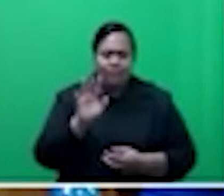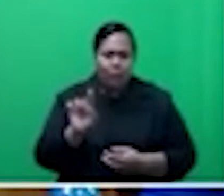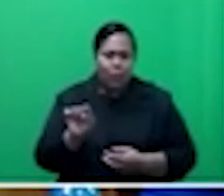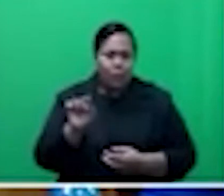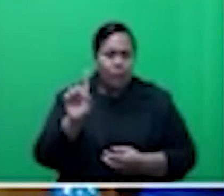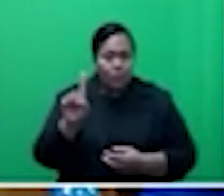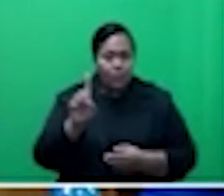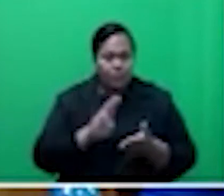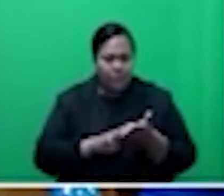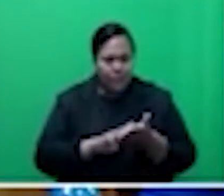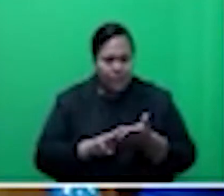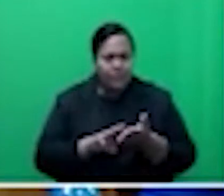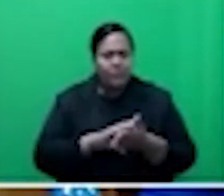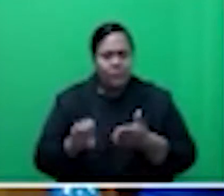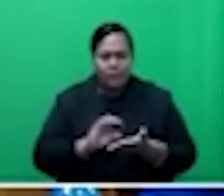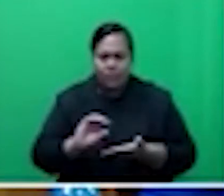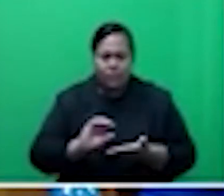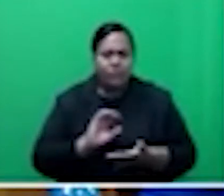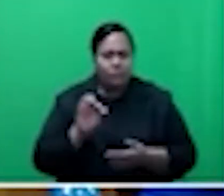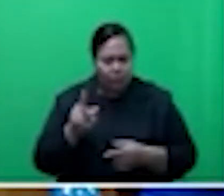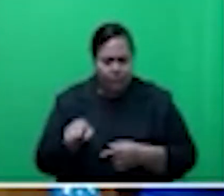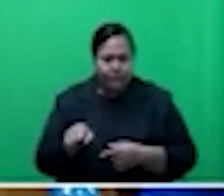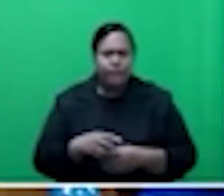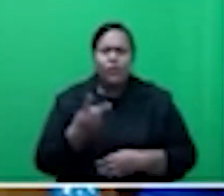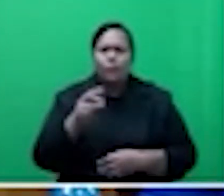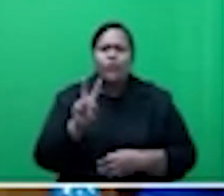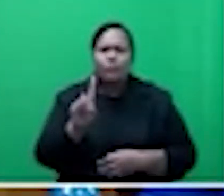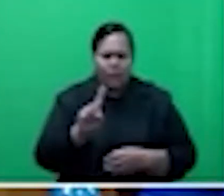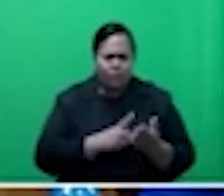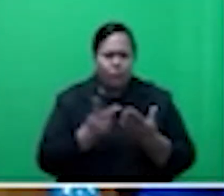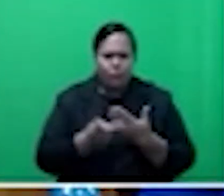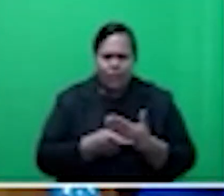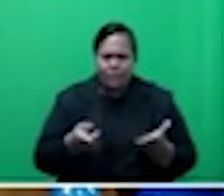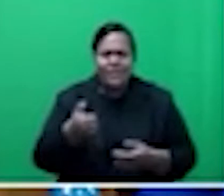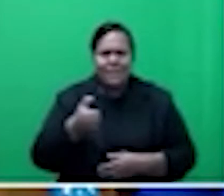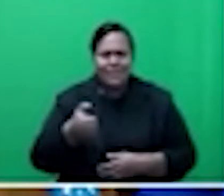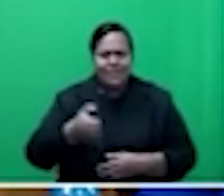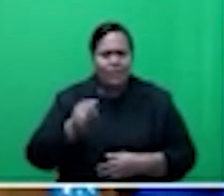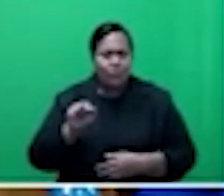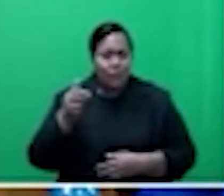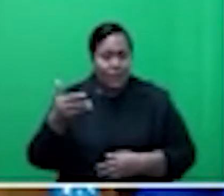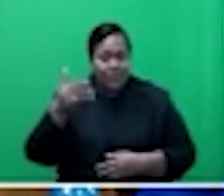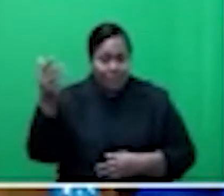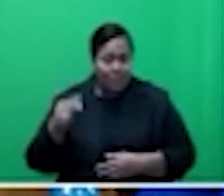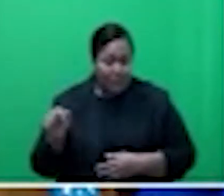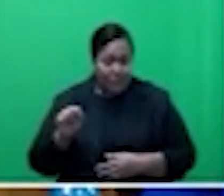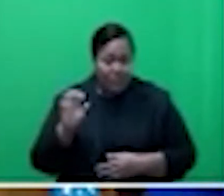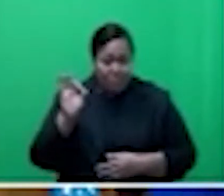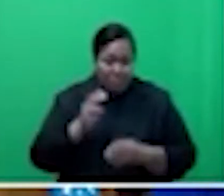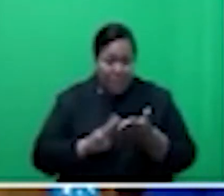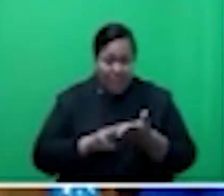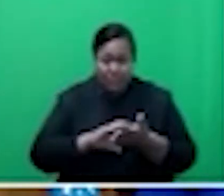around 123 schemes in the Central Division, with a total cost of $16.8 million, 250 schemes in the